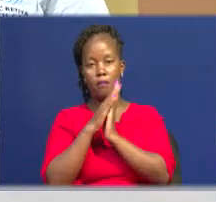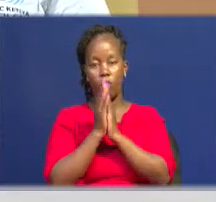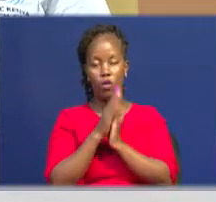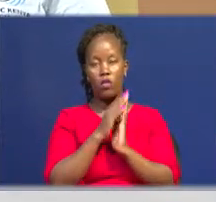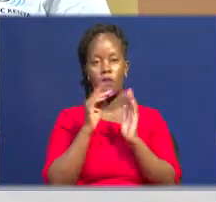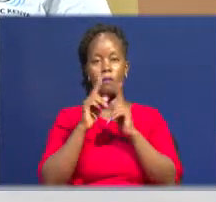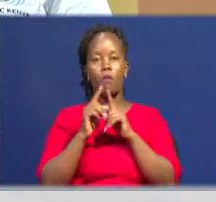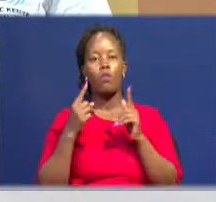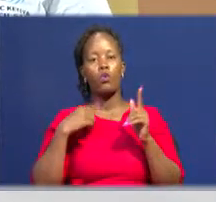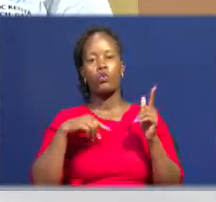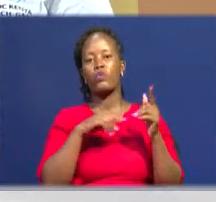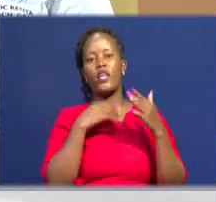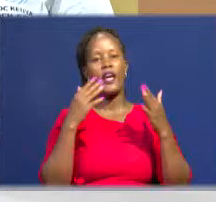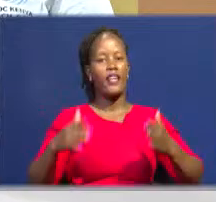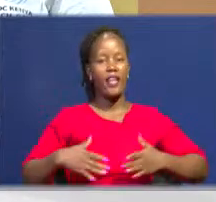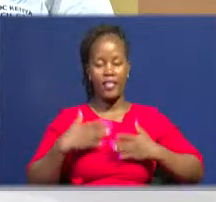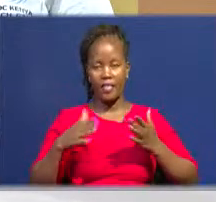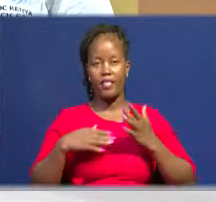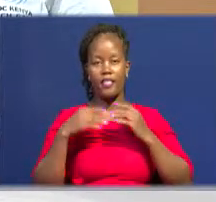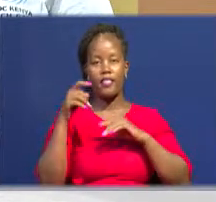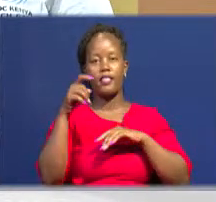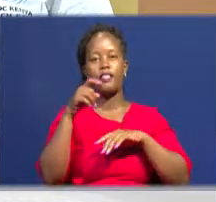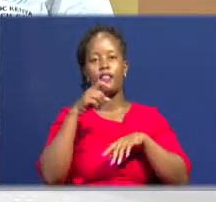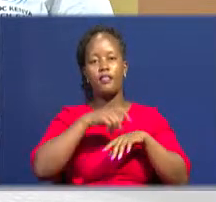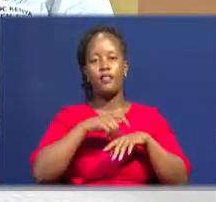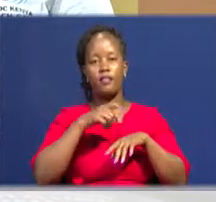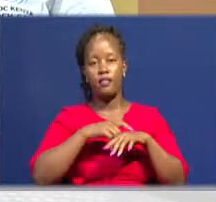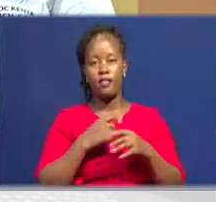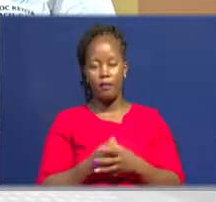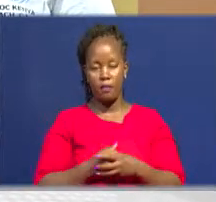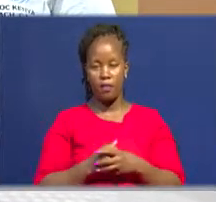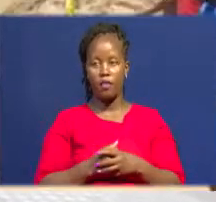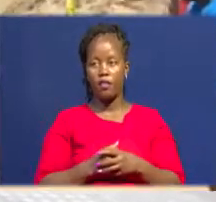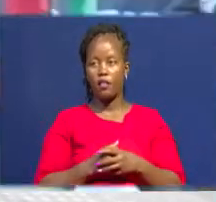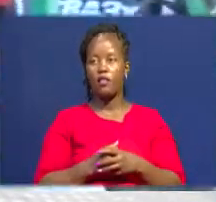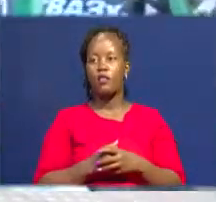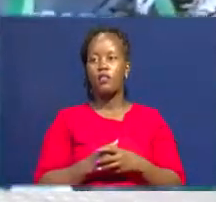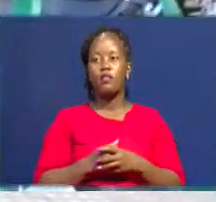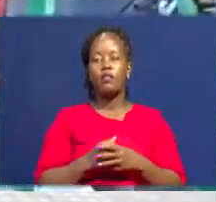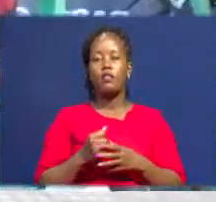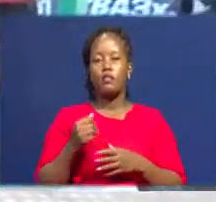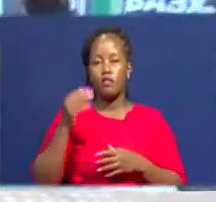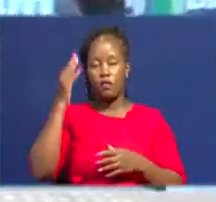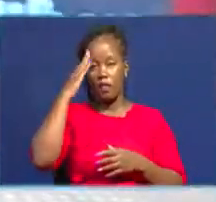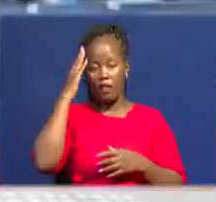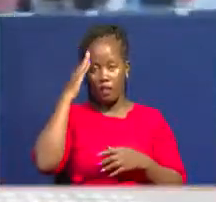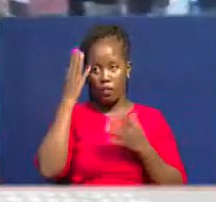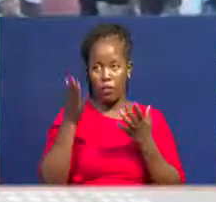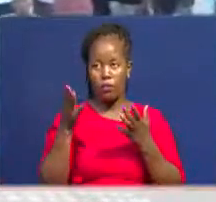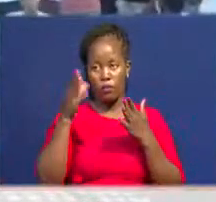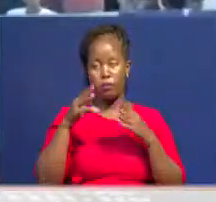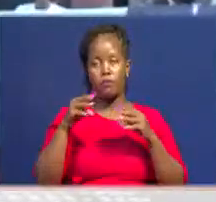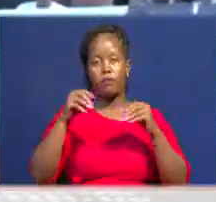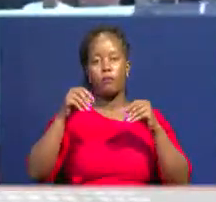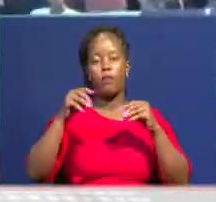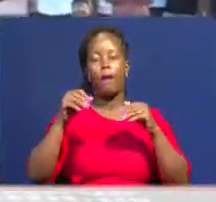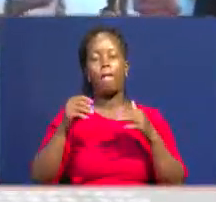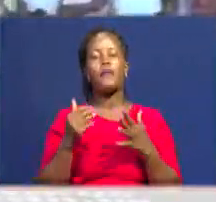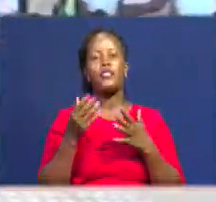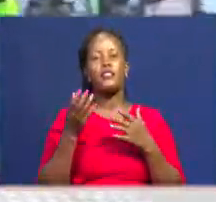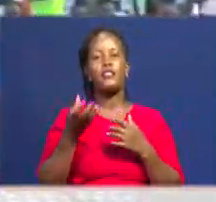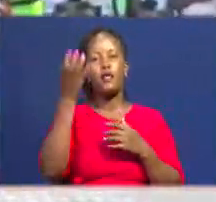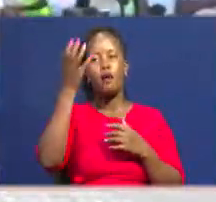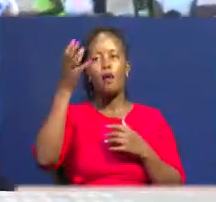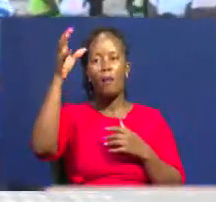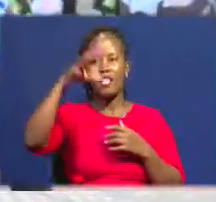we're excited for this time round. Just give me a picture of, you know, what beach basketball would look like. Because I'm trying to imagine